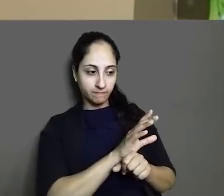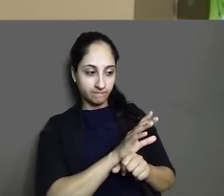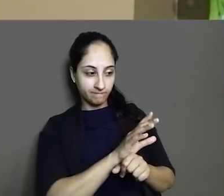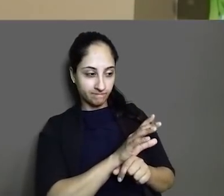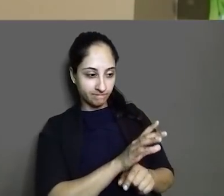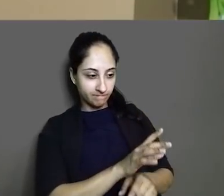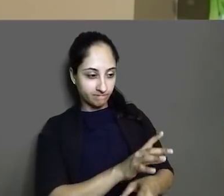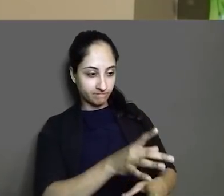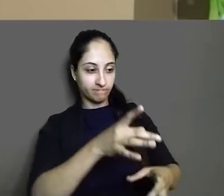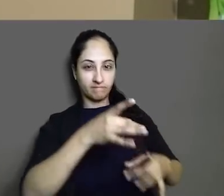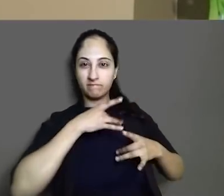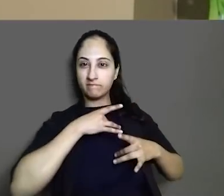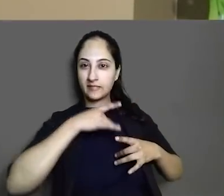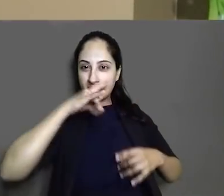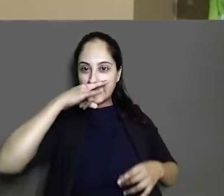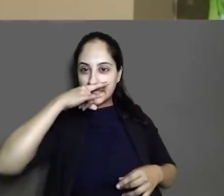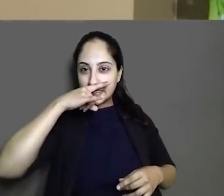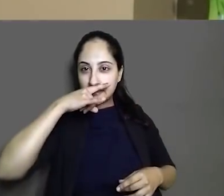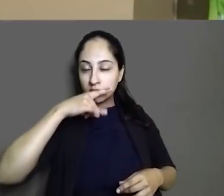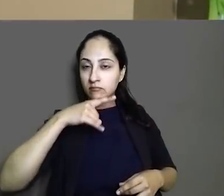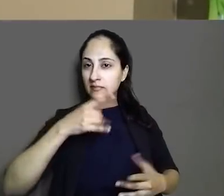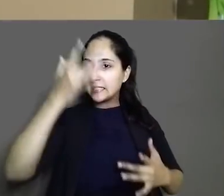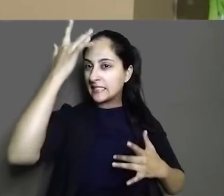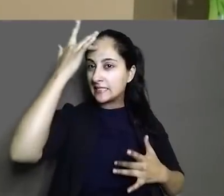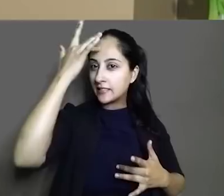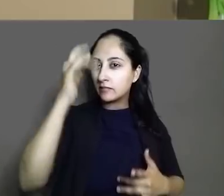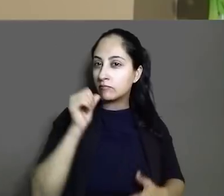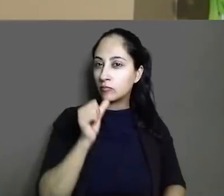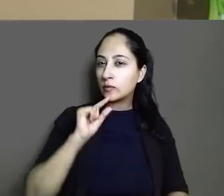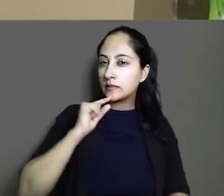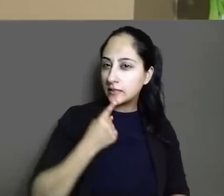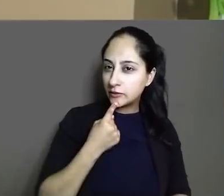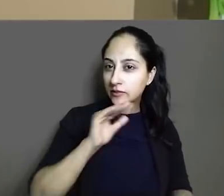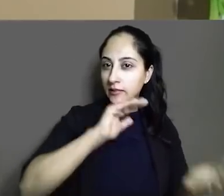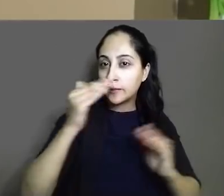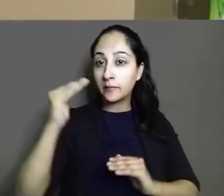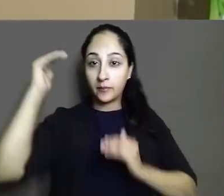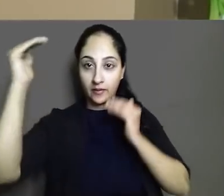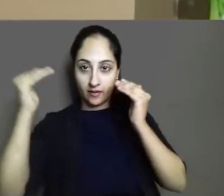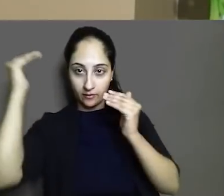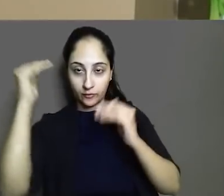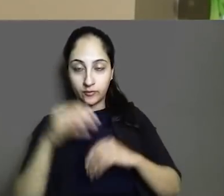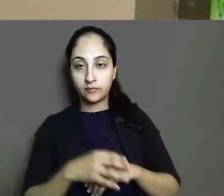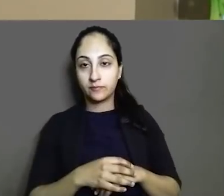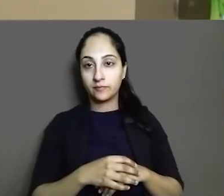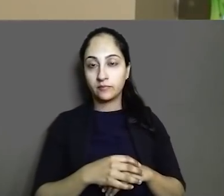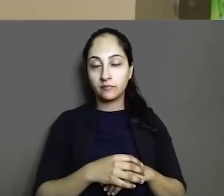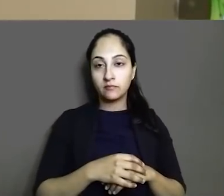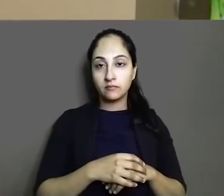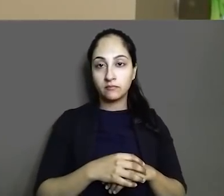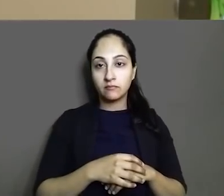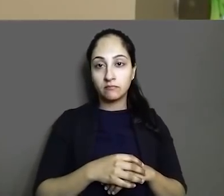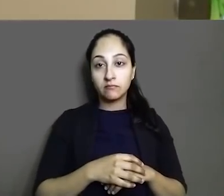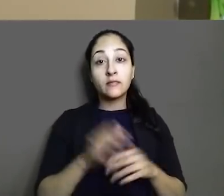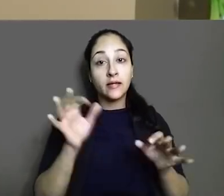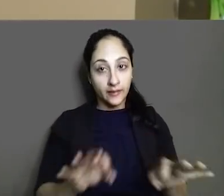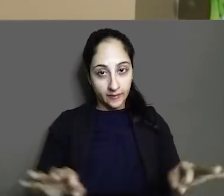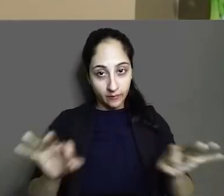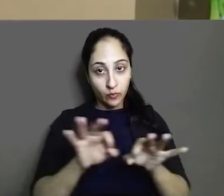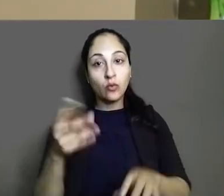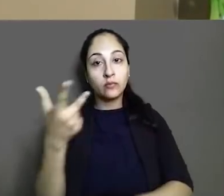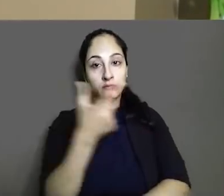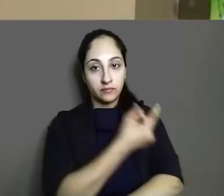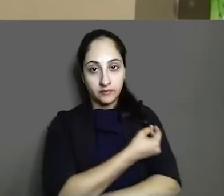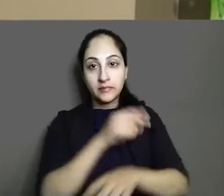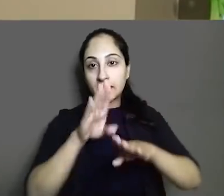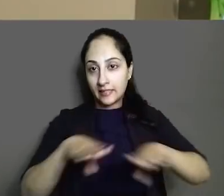most, and that's our seniors, and then eventually into different age groups, and hopefully we're able to vaccinate all of our